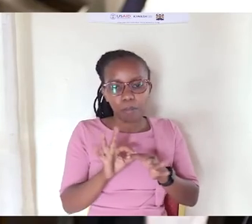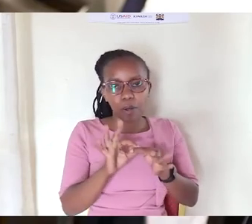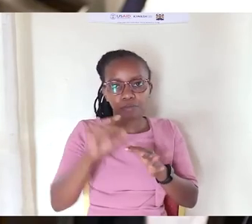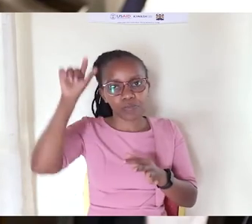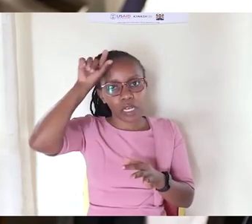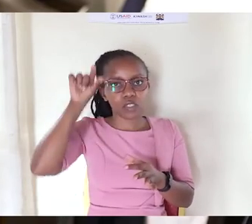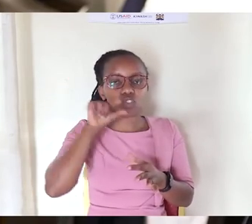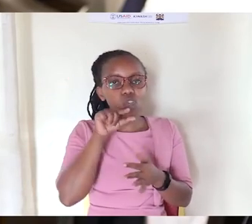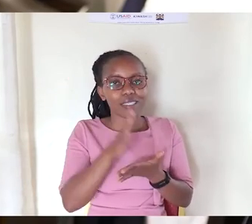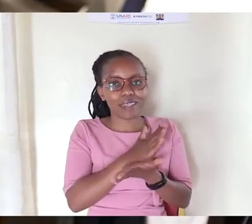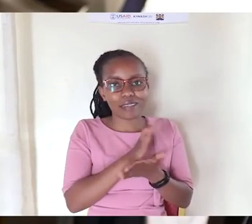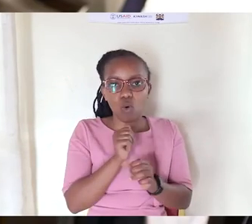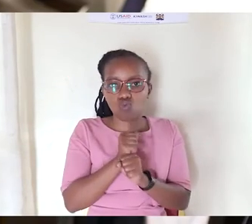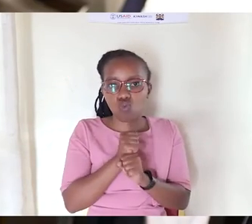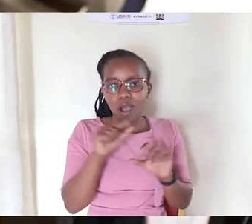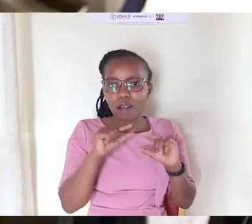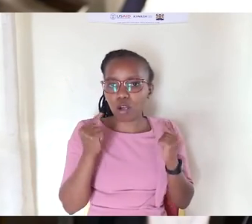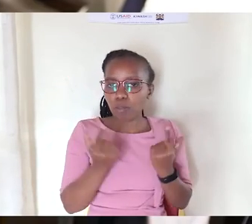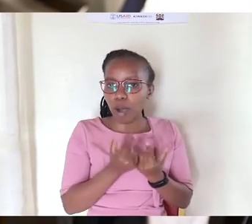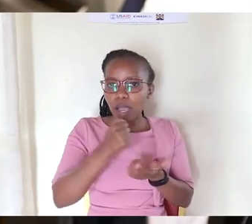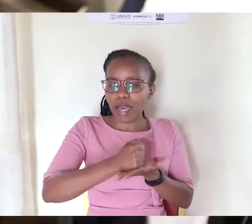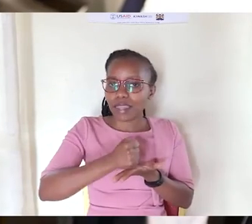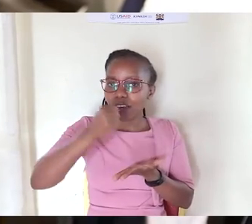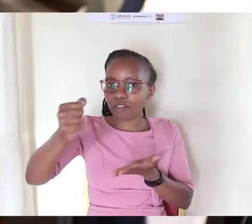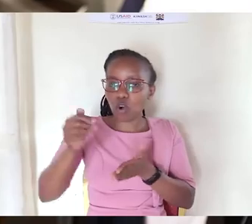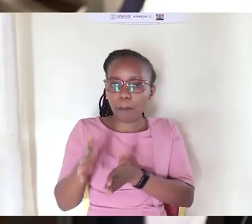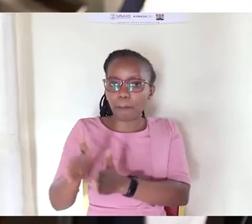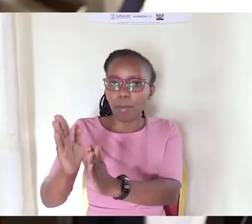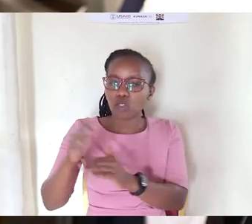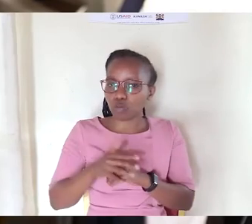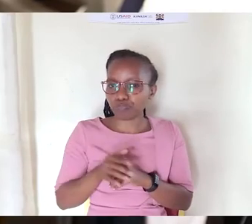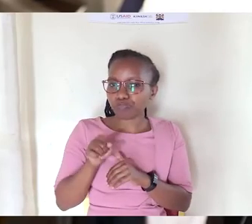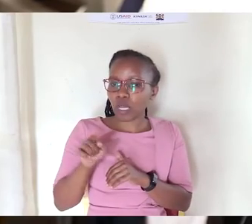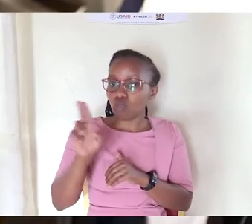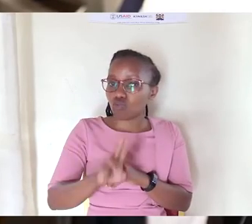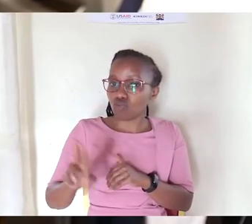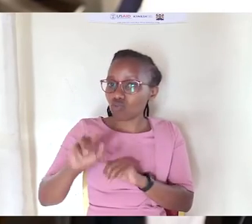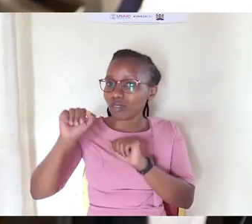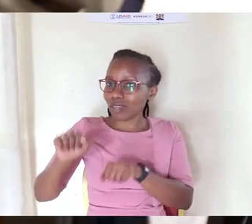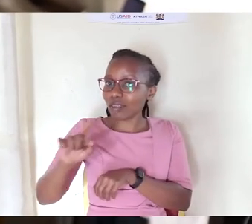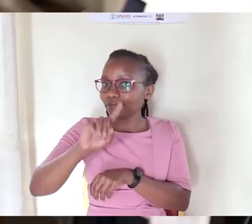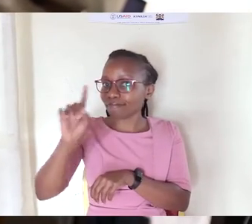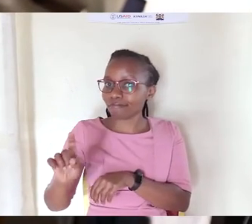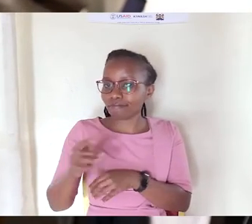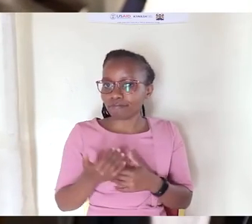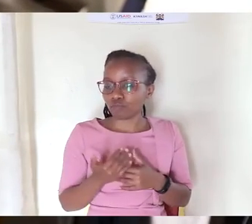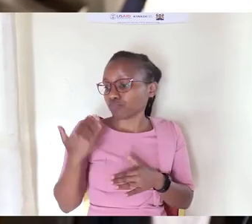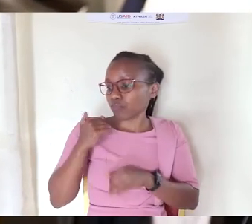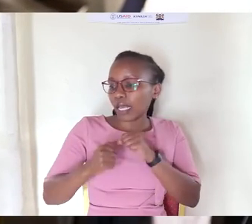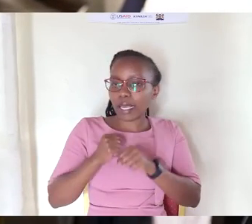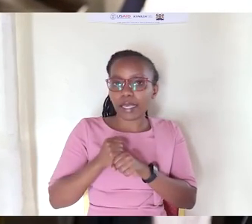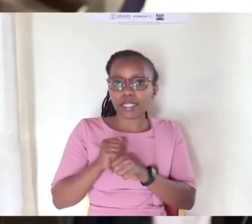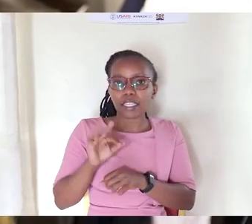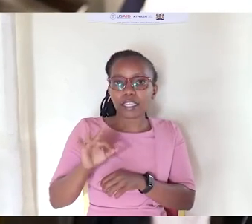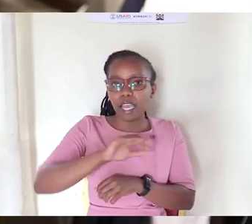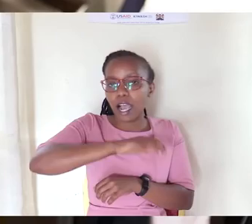sector working group, the referral pathways, are they effective? For the past 3 years, most of